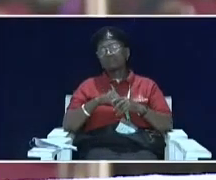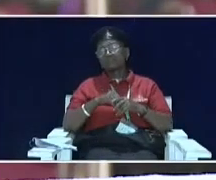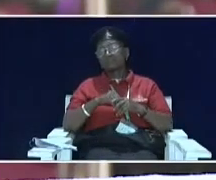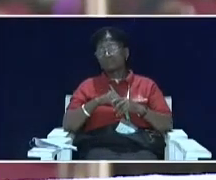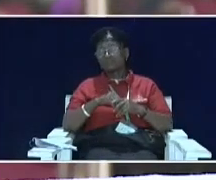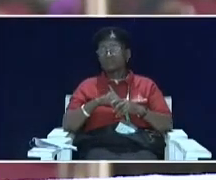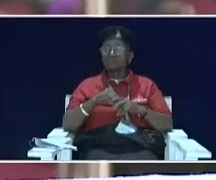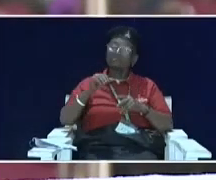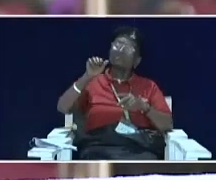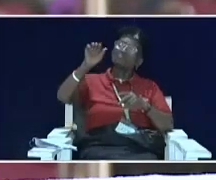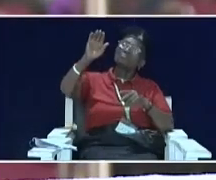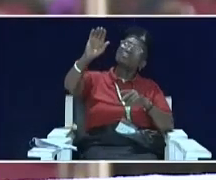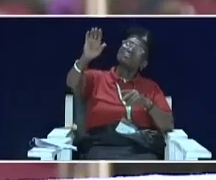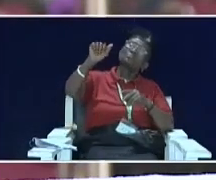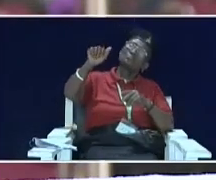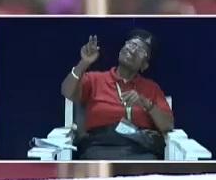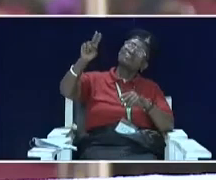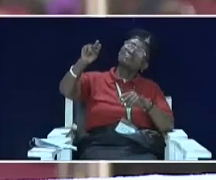Canaan,